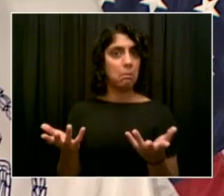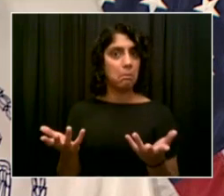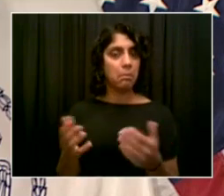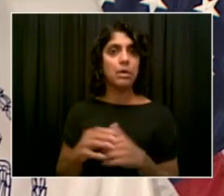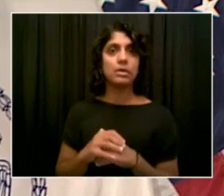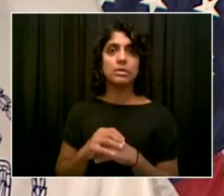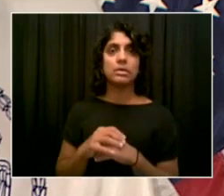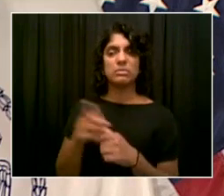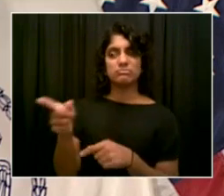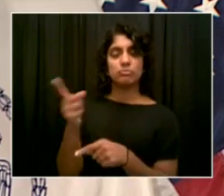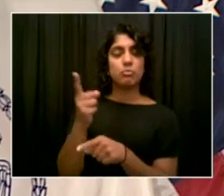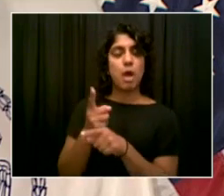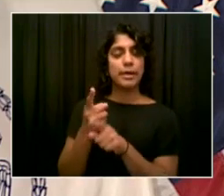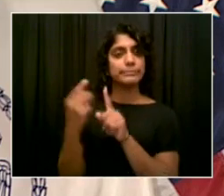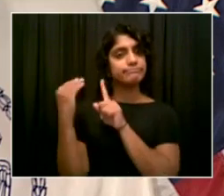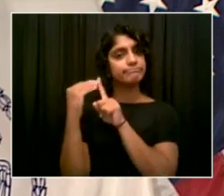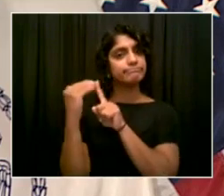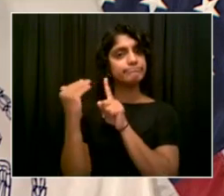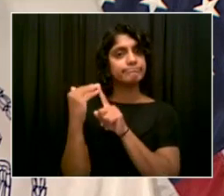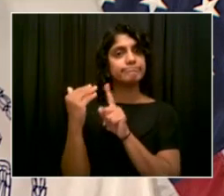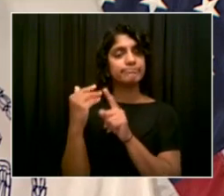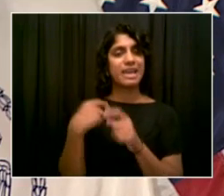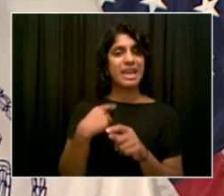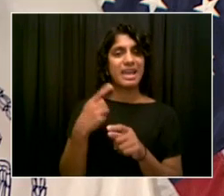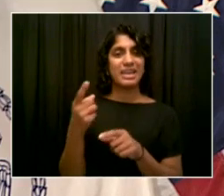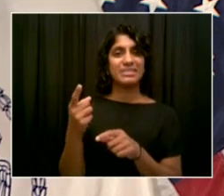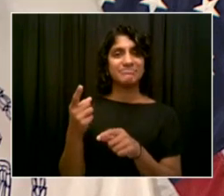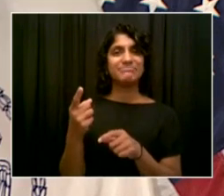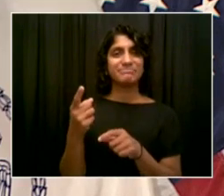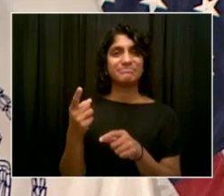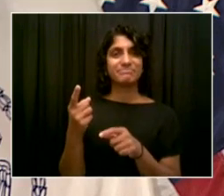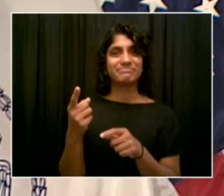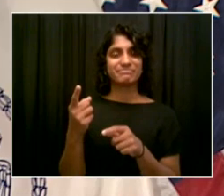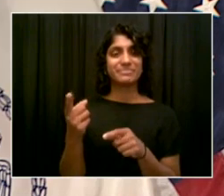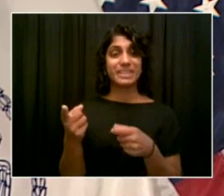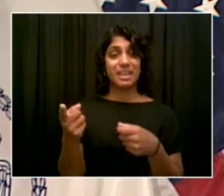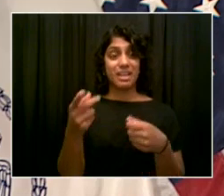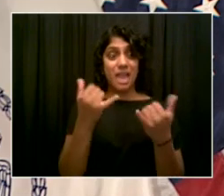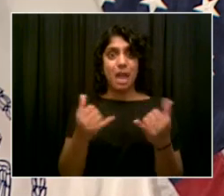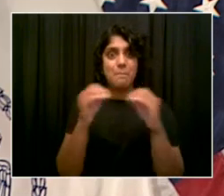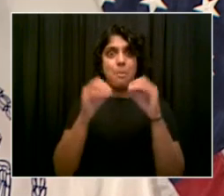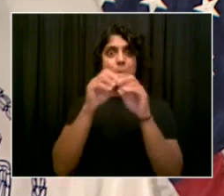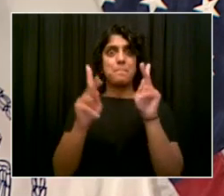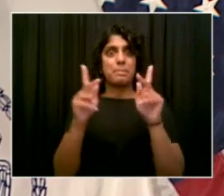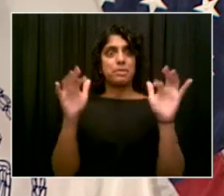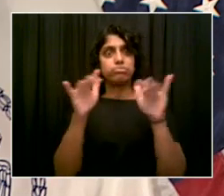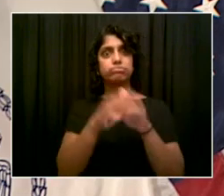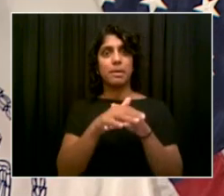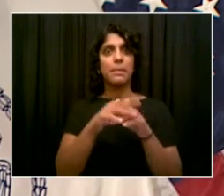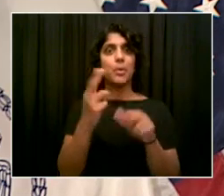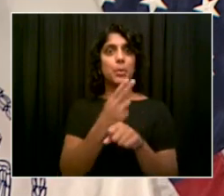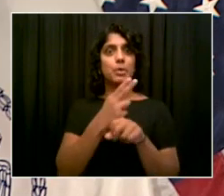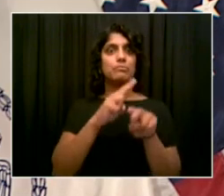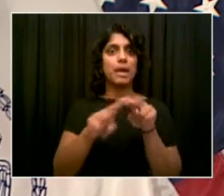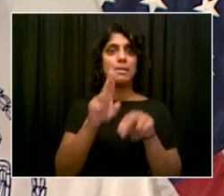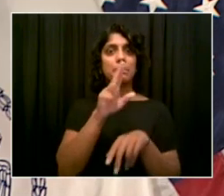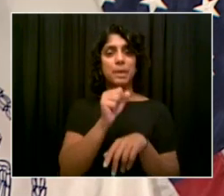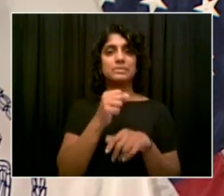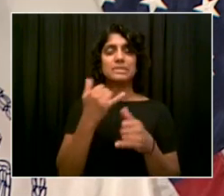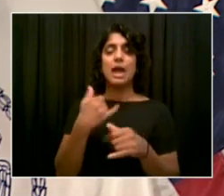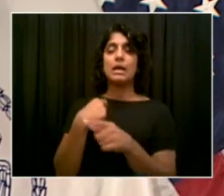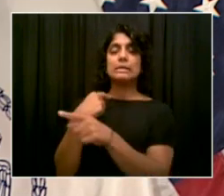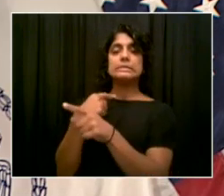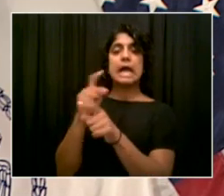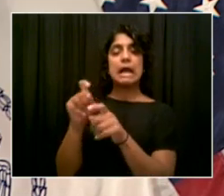everyone, get back to as much normal as possible. We have time for 2 more questions today. The next question goes to